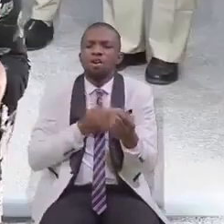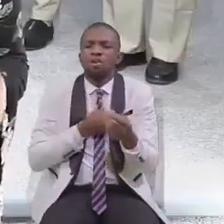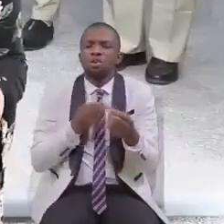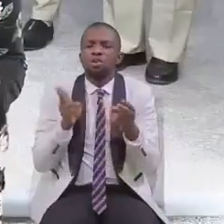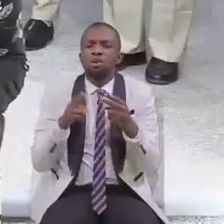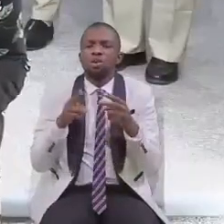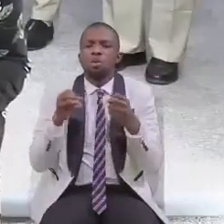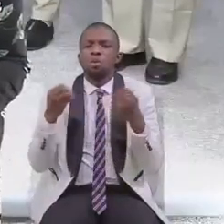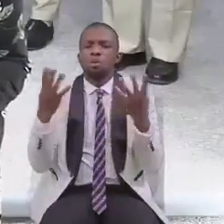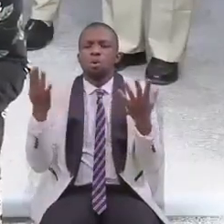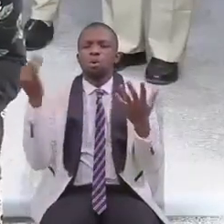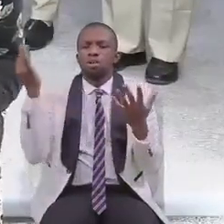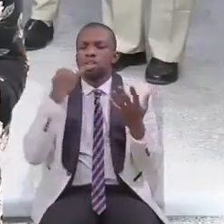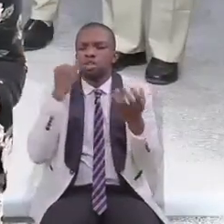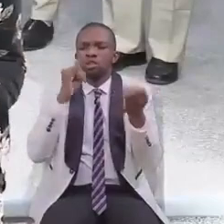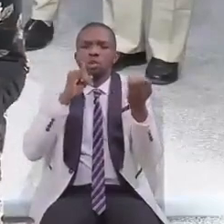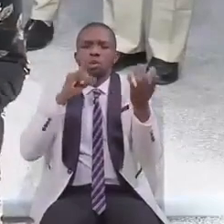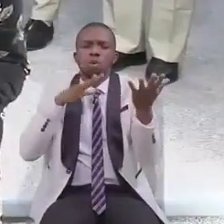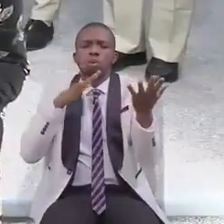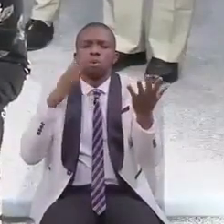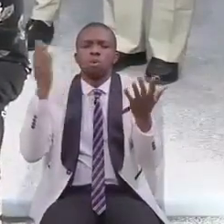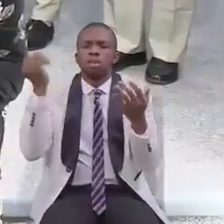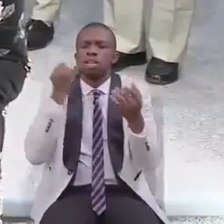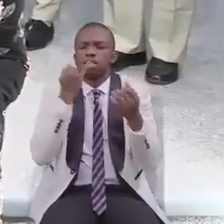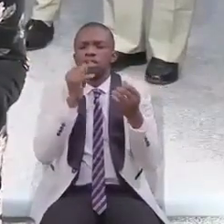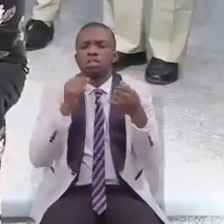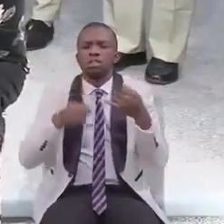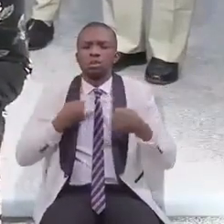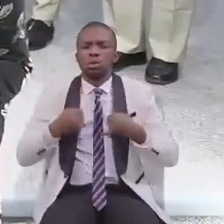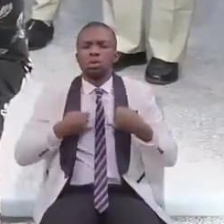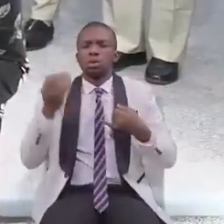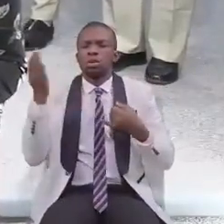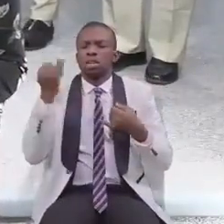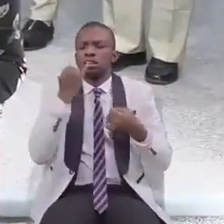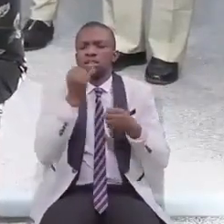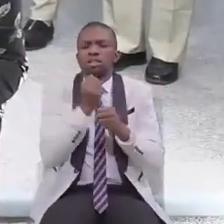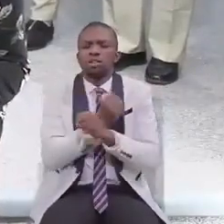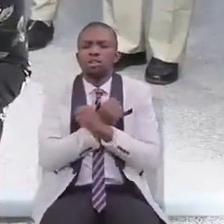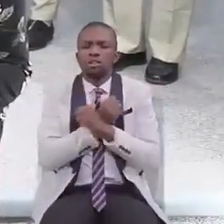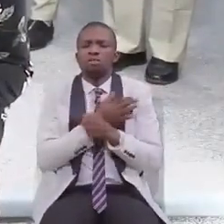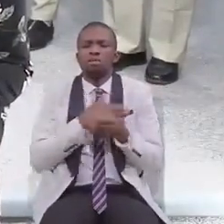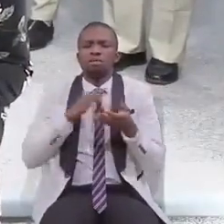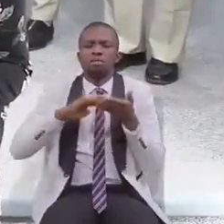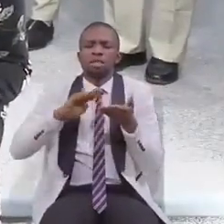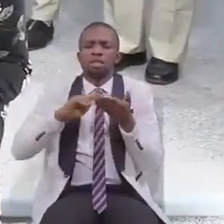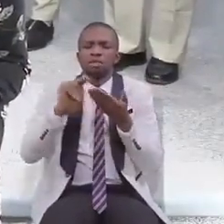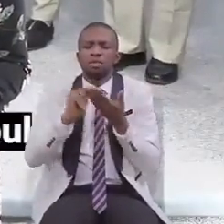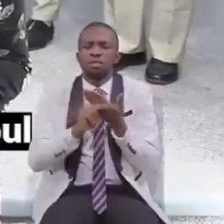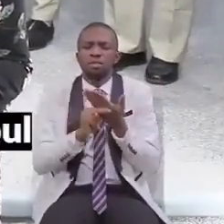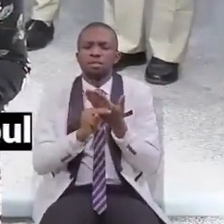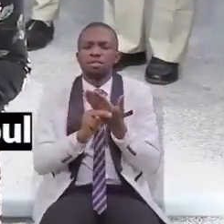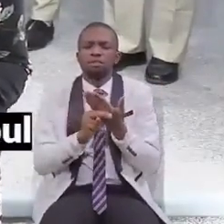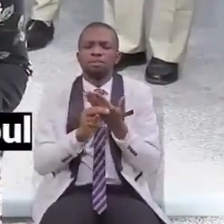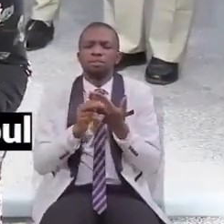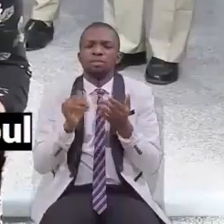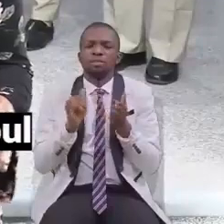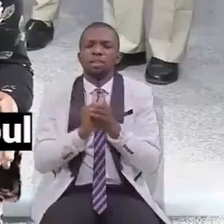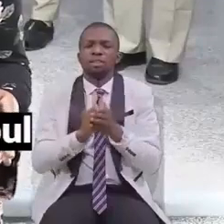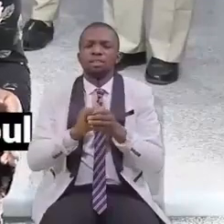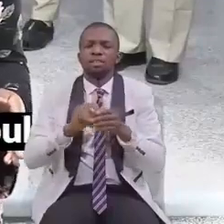much. There is hope, there is joy, there is love, and forgiveness